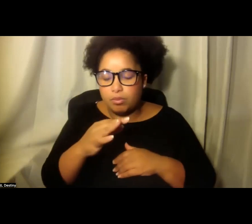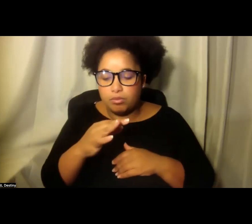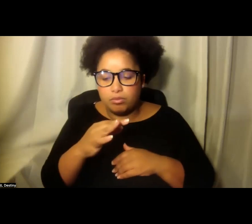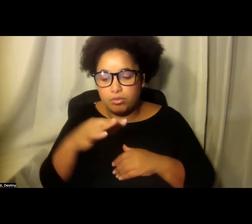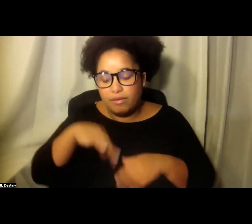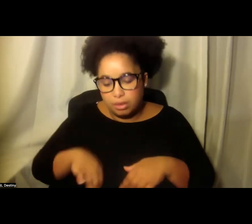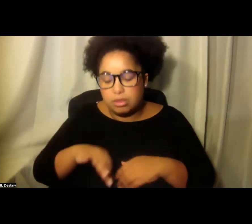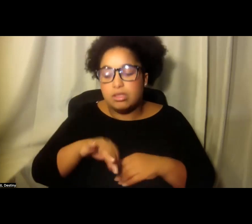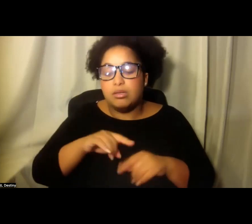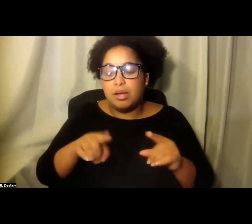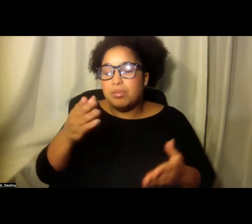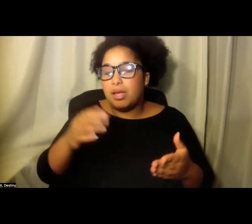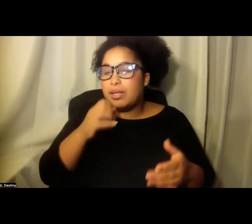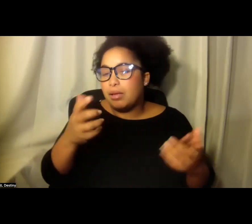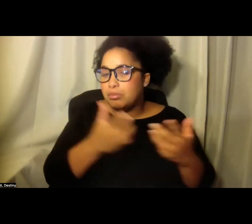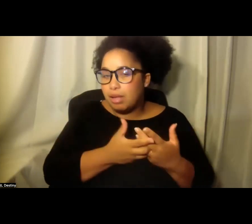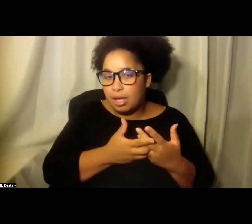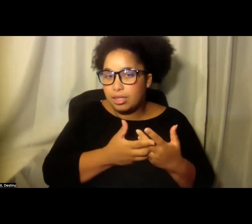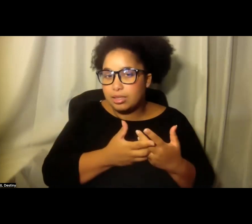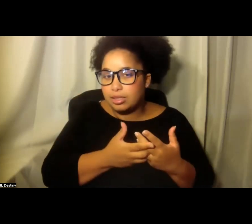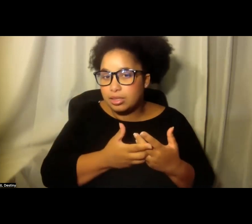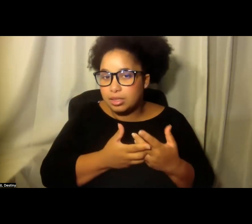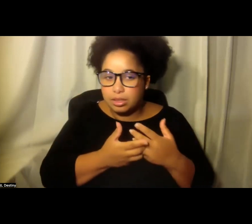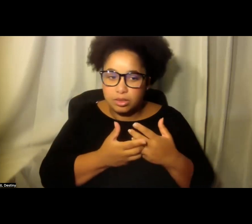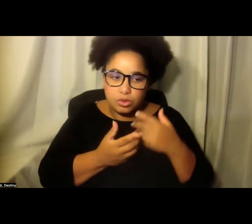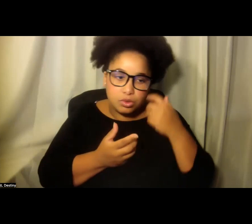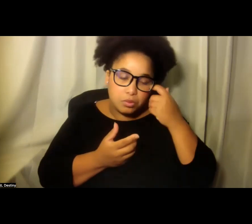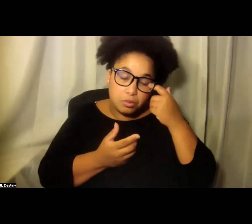may not fall into the category as being